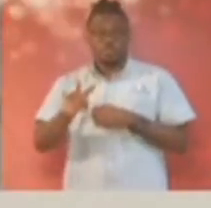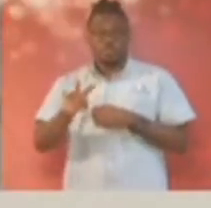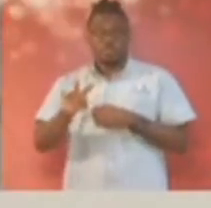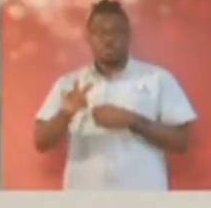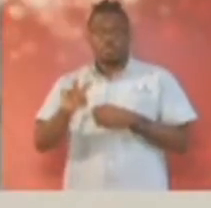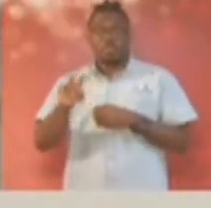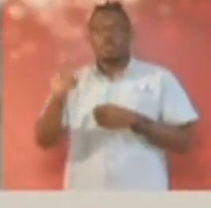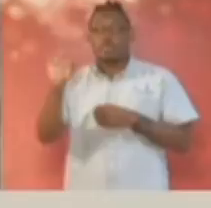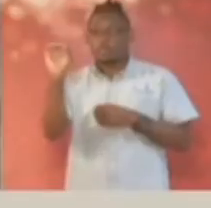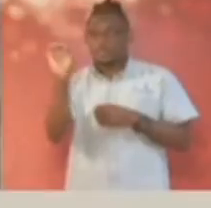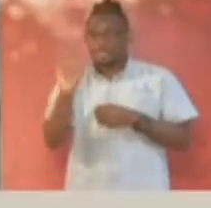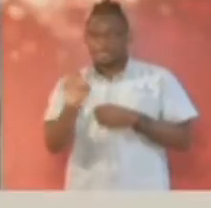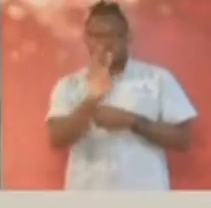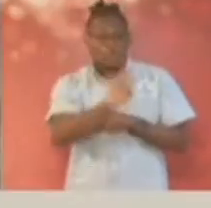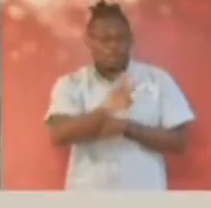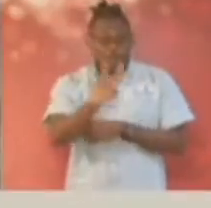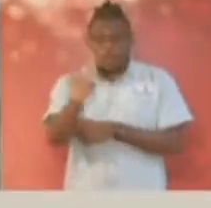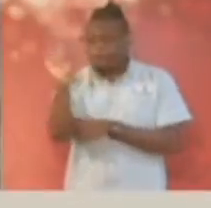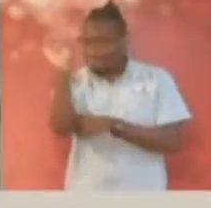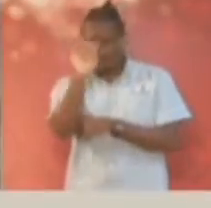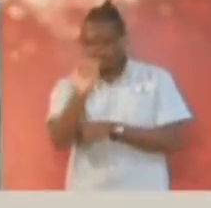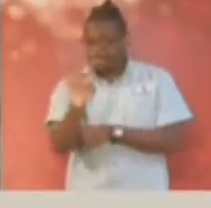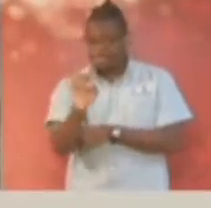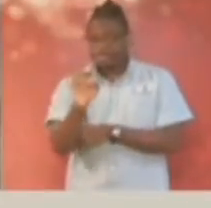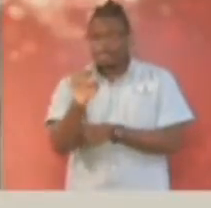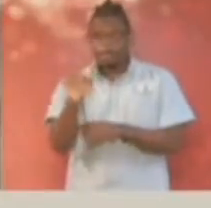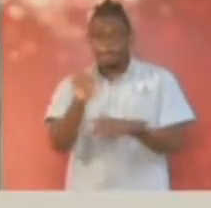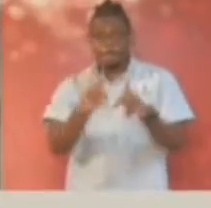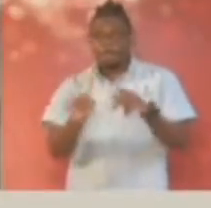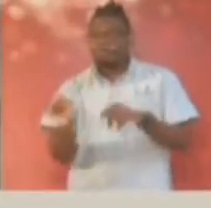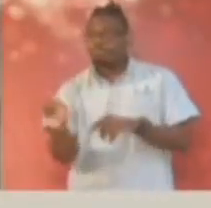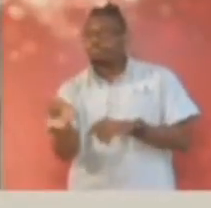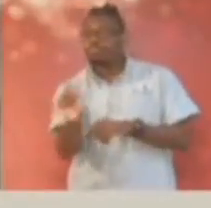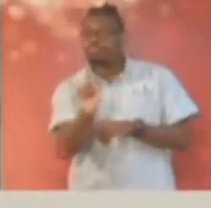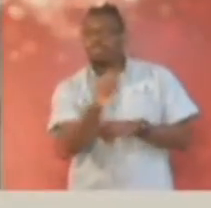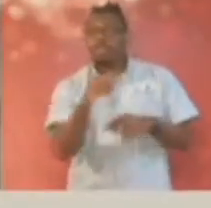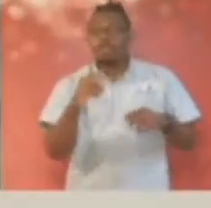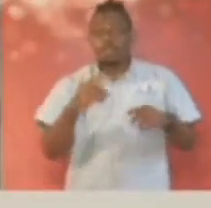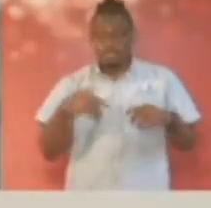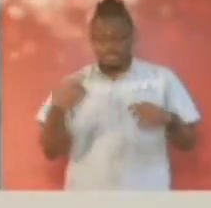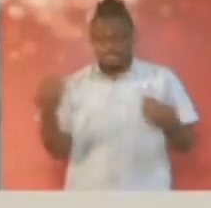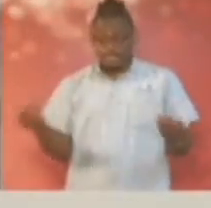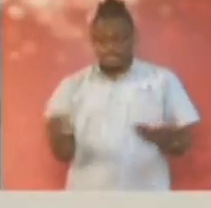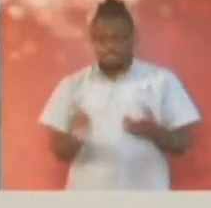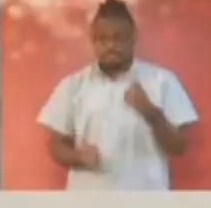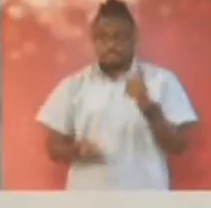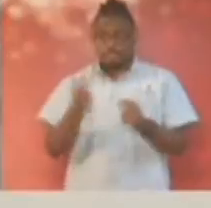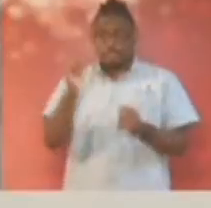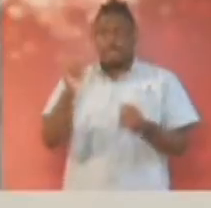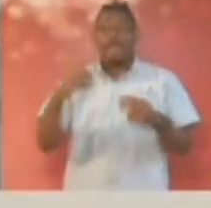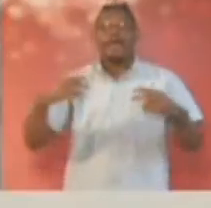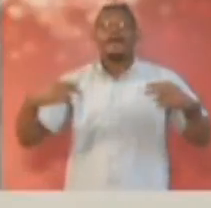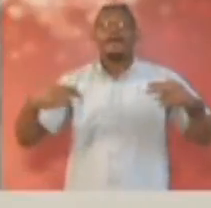22% of the population in the country. 90% occurring in